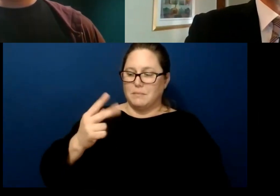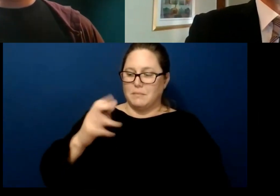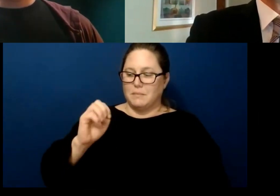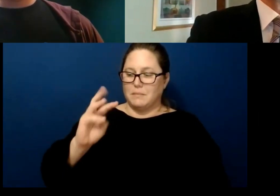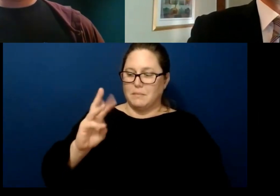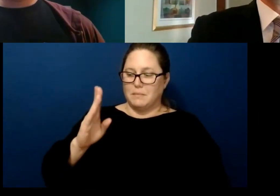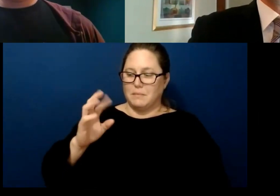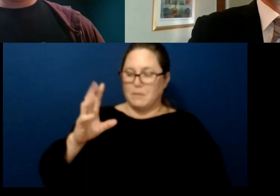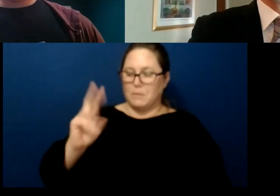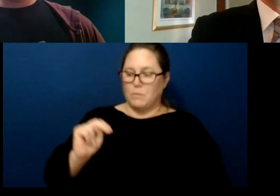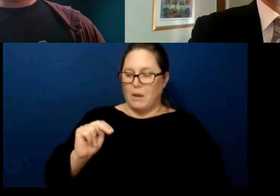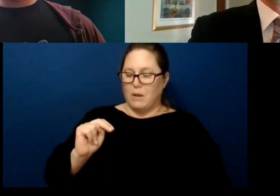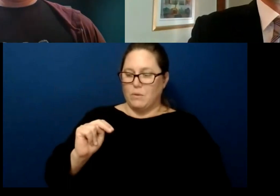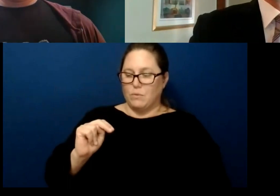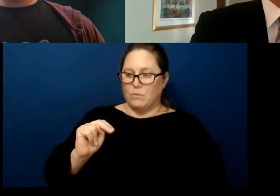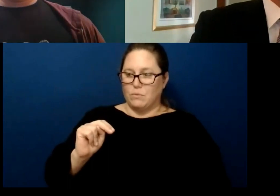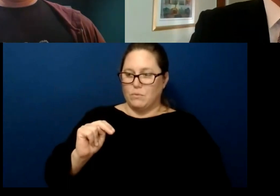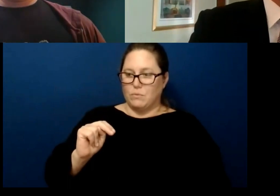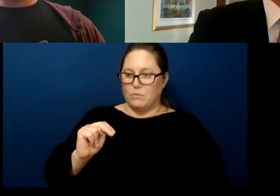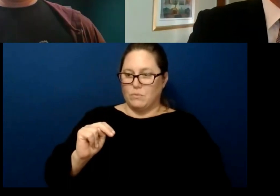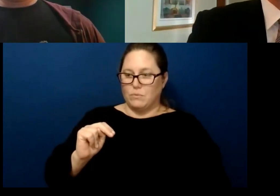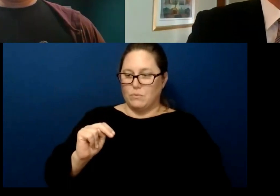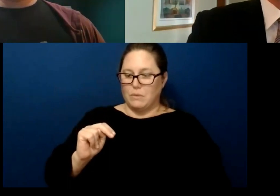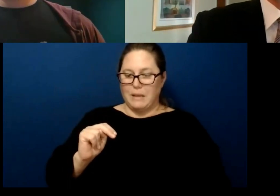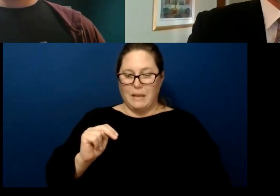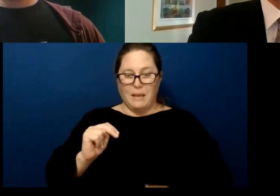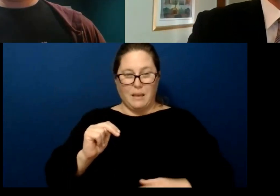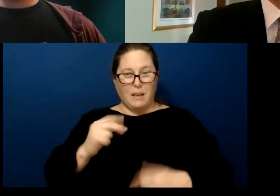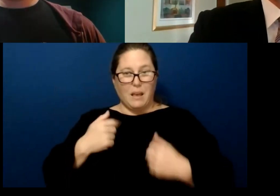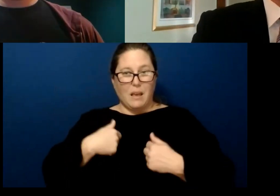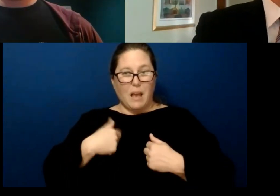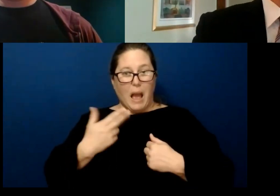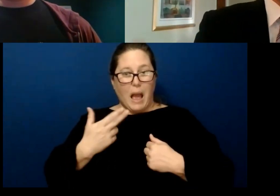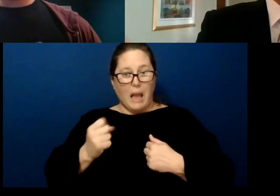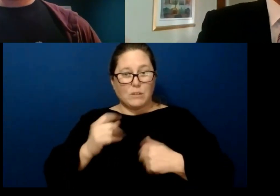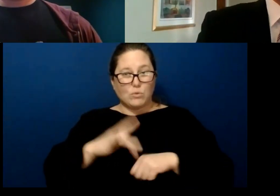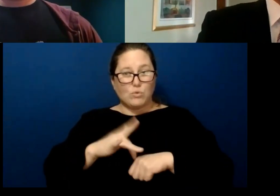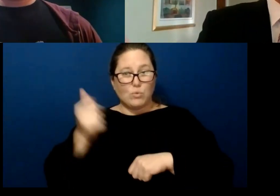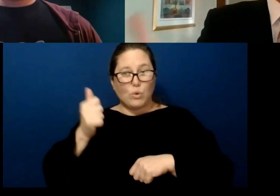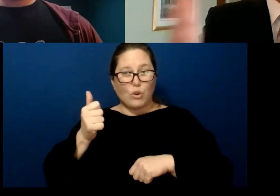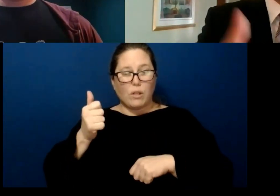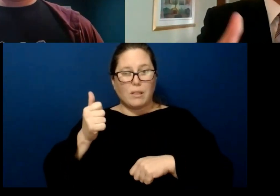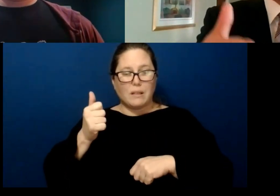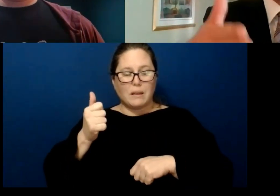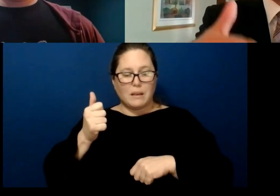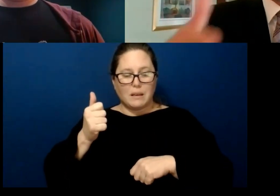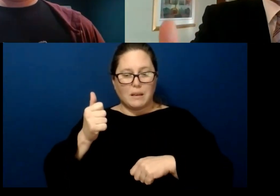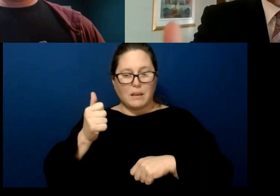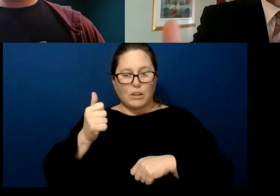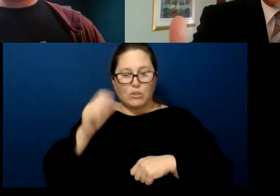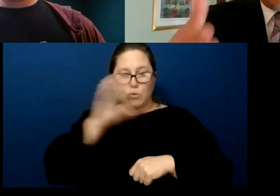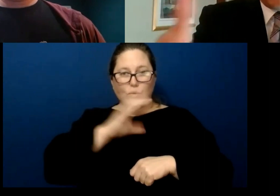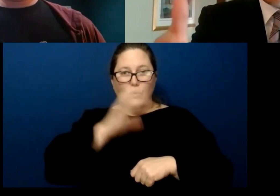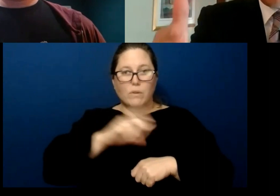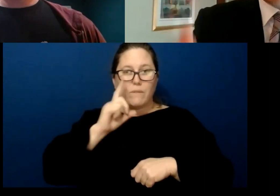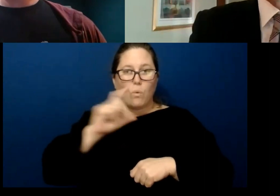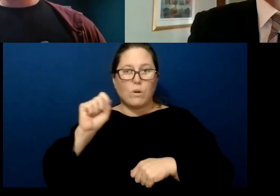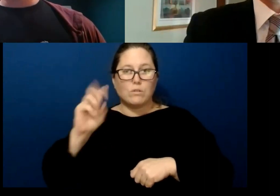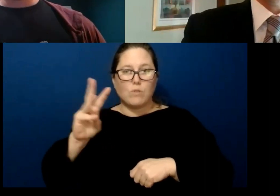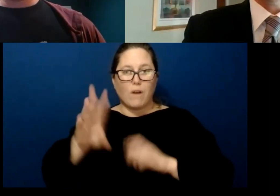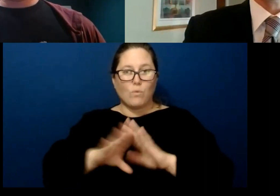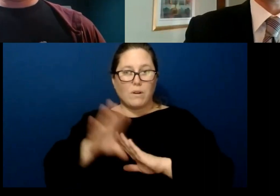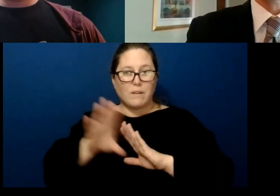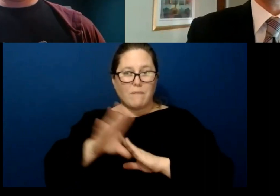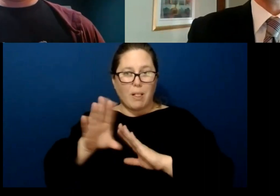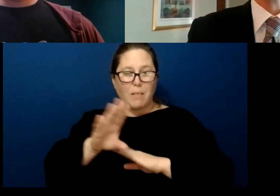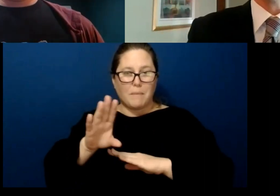to start looking for software development internships in high school? Or could I be doing that? And if it is the right